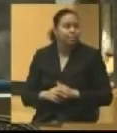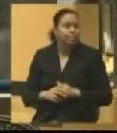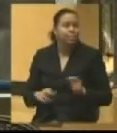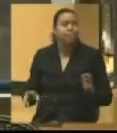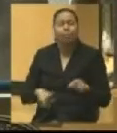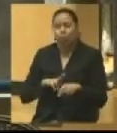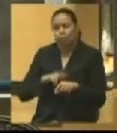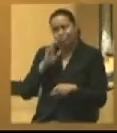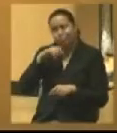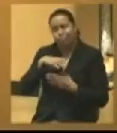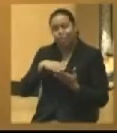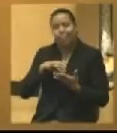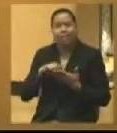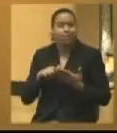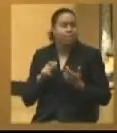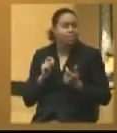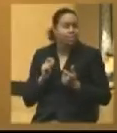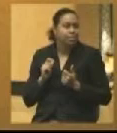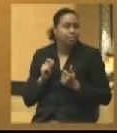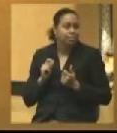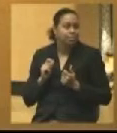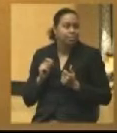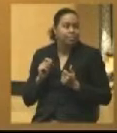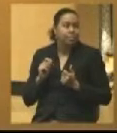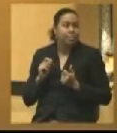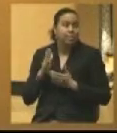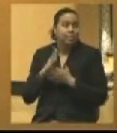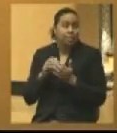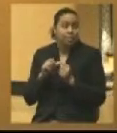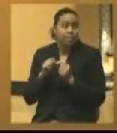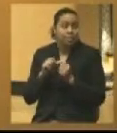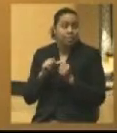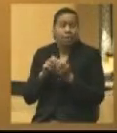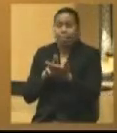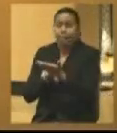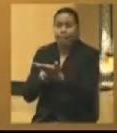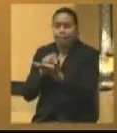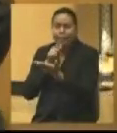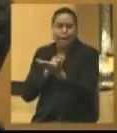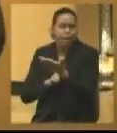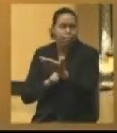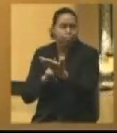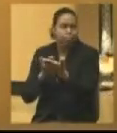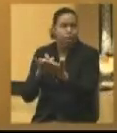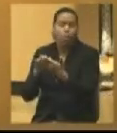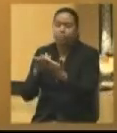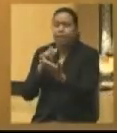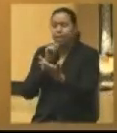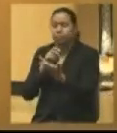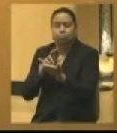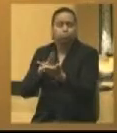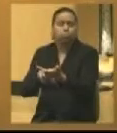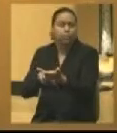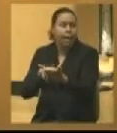of it is that the vast block whose enlistments were not up were African American soldiers. Yes, that's right. And it's a double whammy, right?